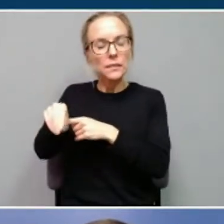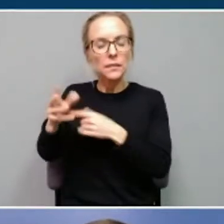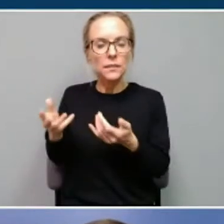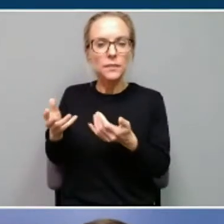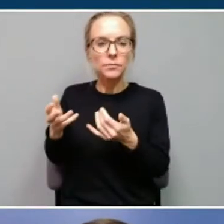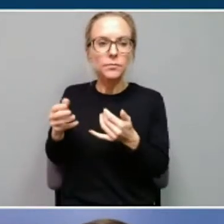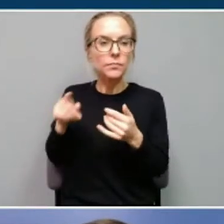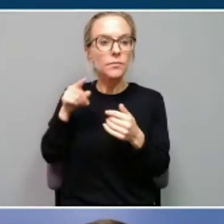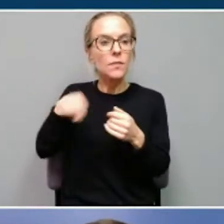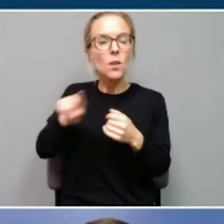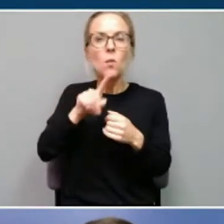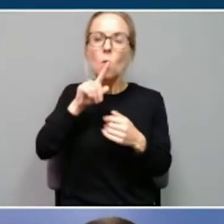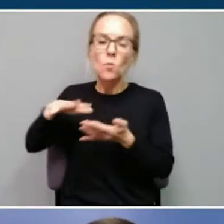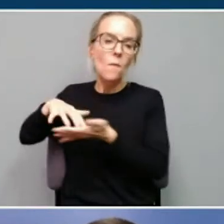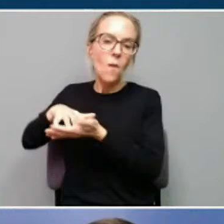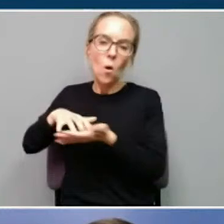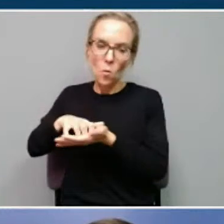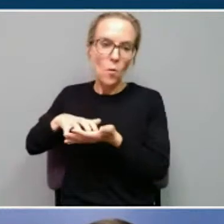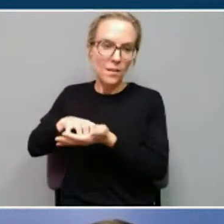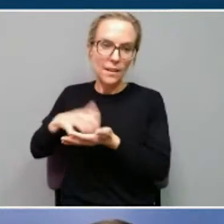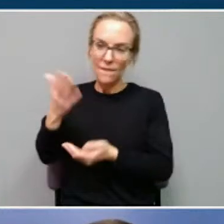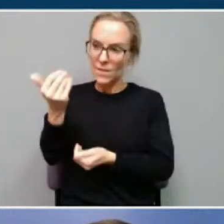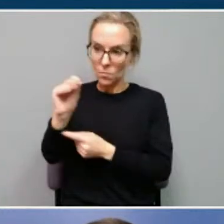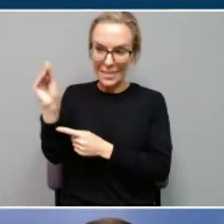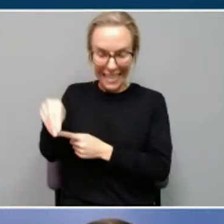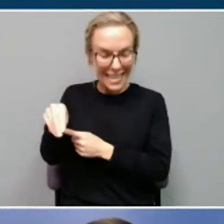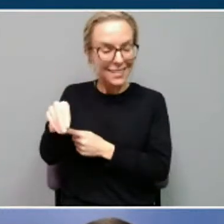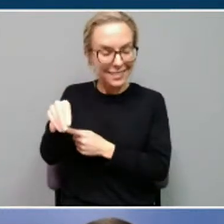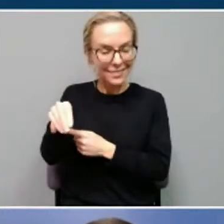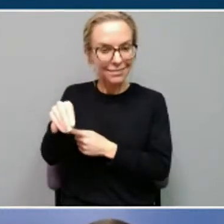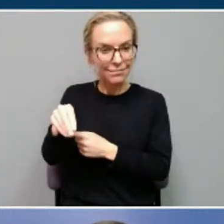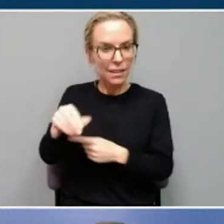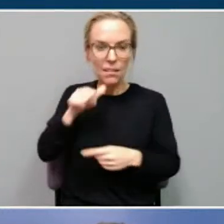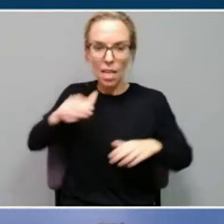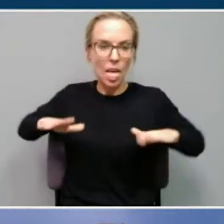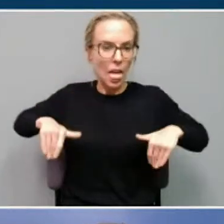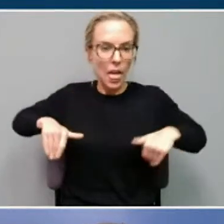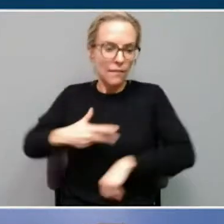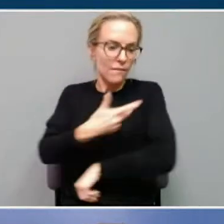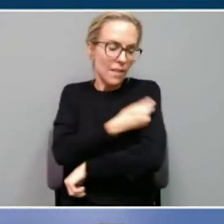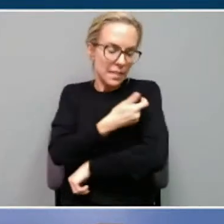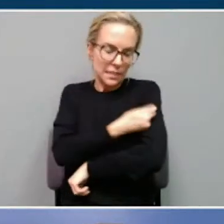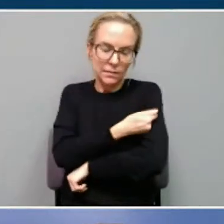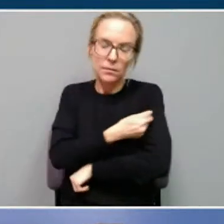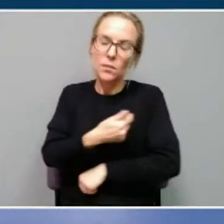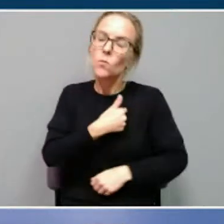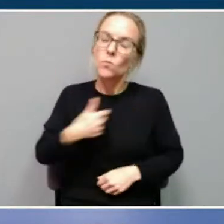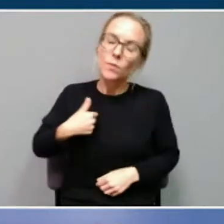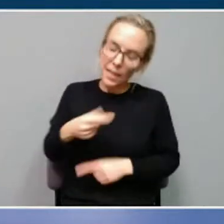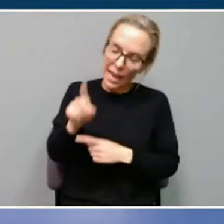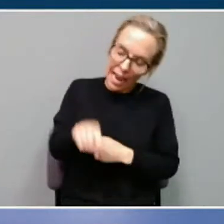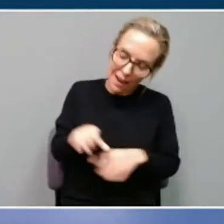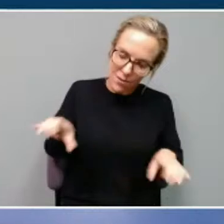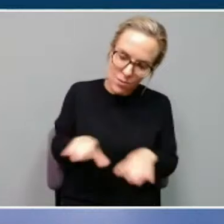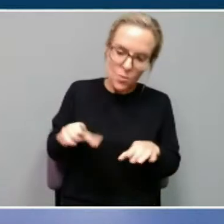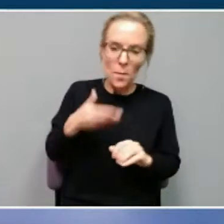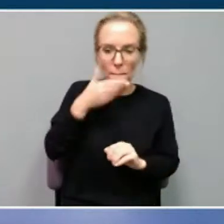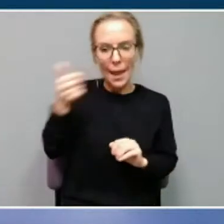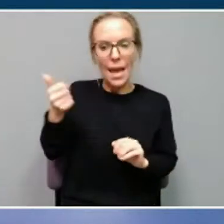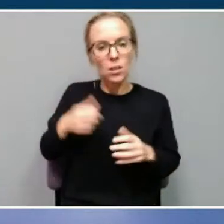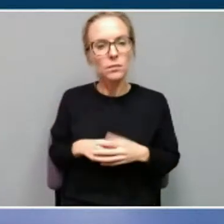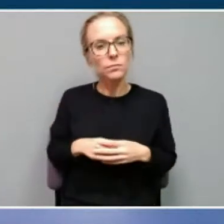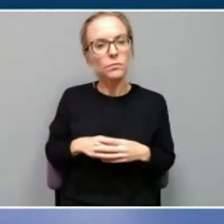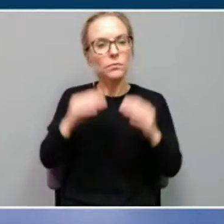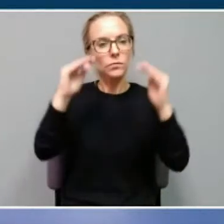the most vulnerable. 15% of them have not been vaccinated. We have to do better there.